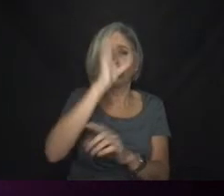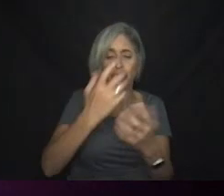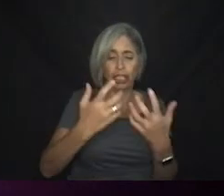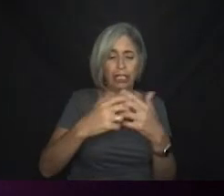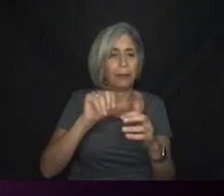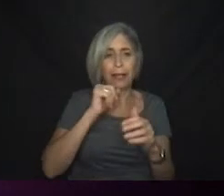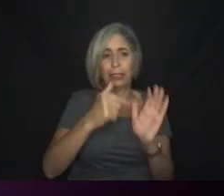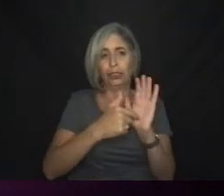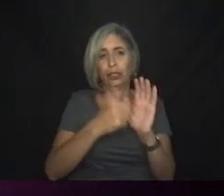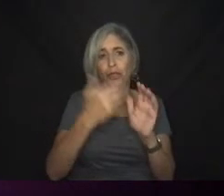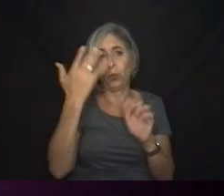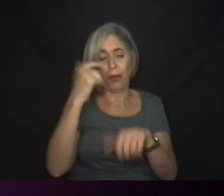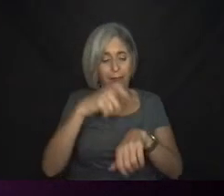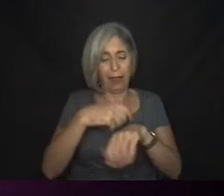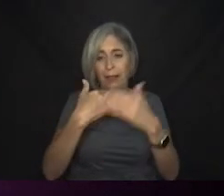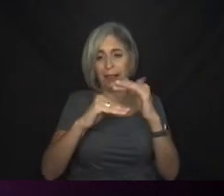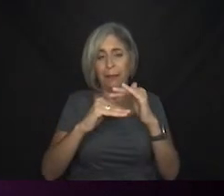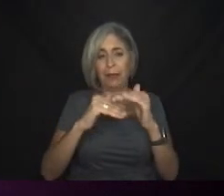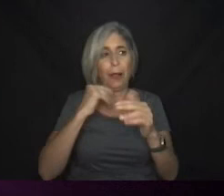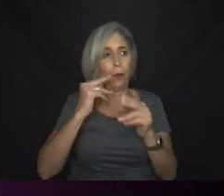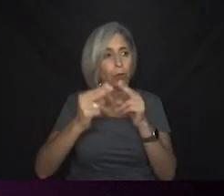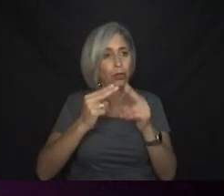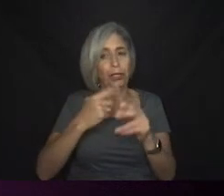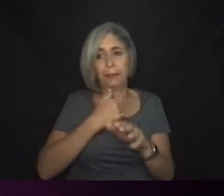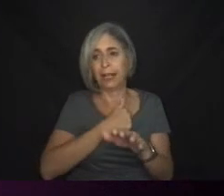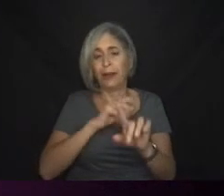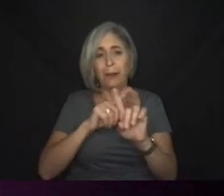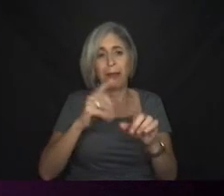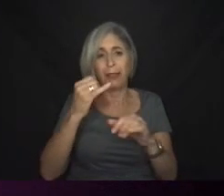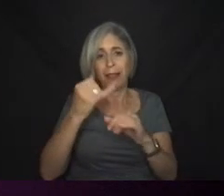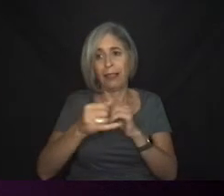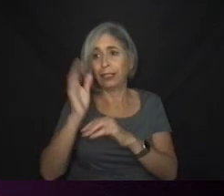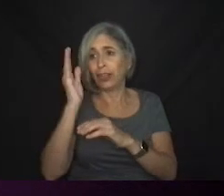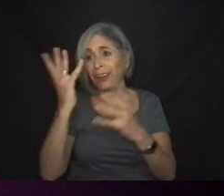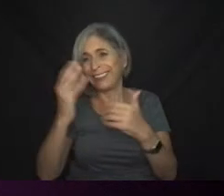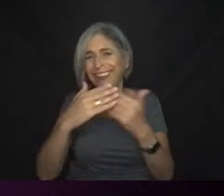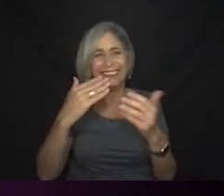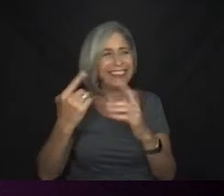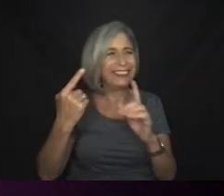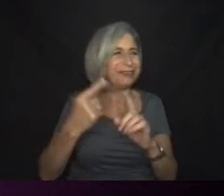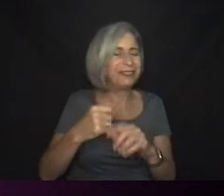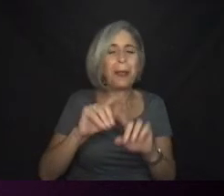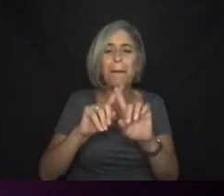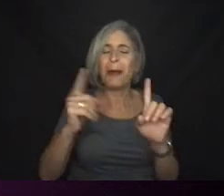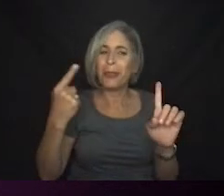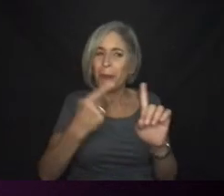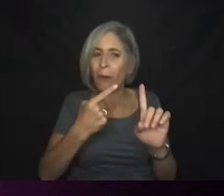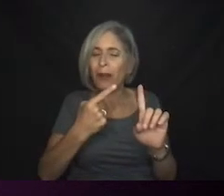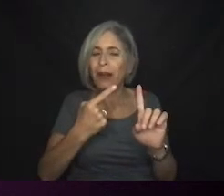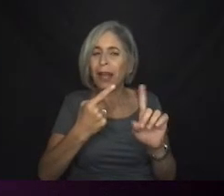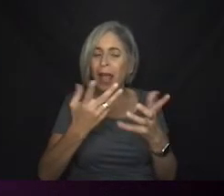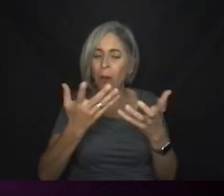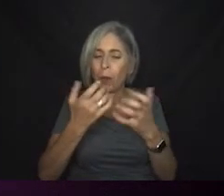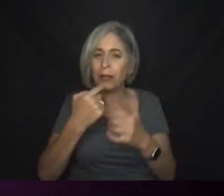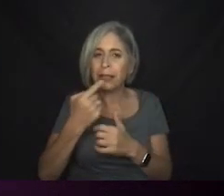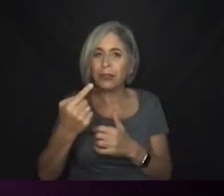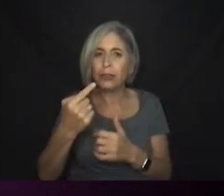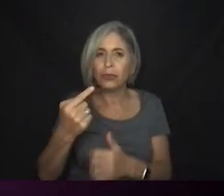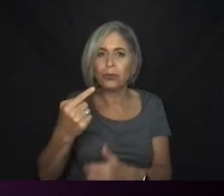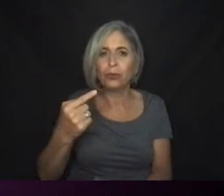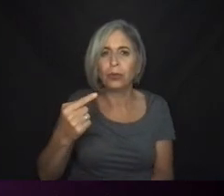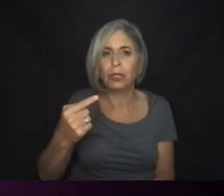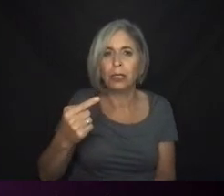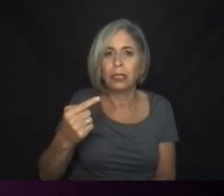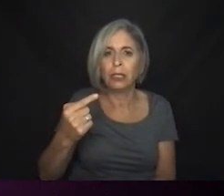today because time, which I'm already out of, I apologize, but it's the last talk, so anyway. But what I do want to tell you is Kent C. Dodds